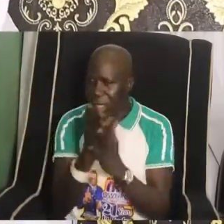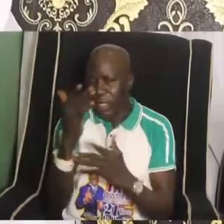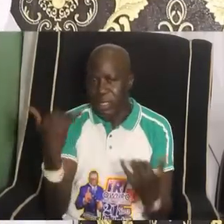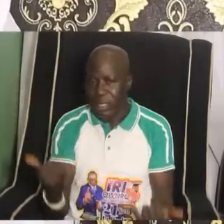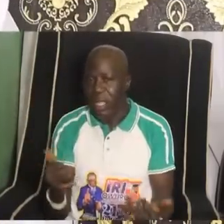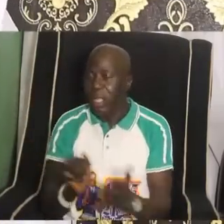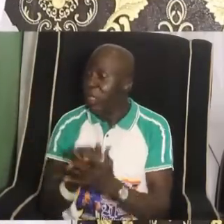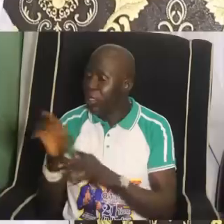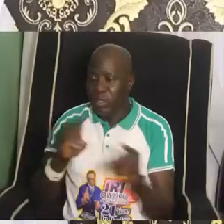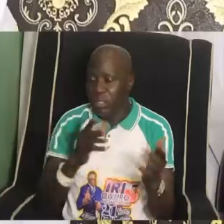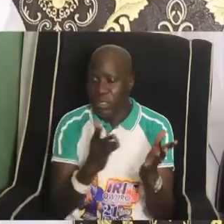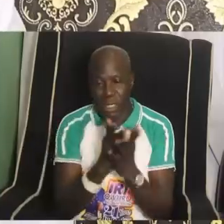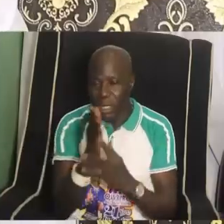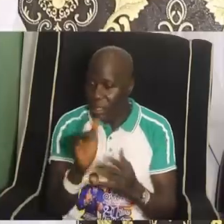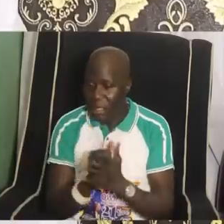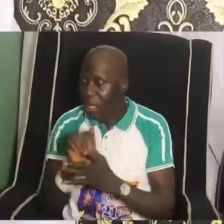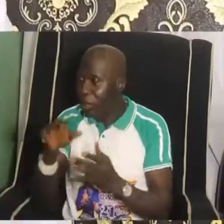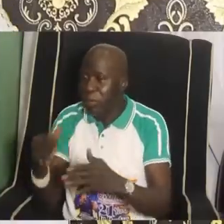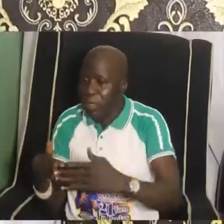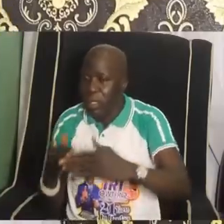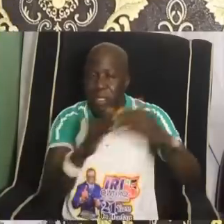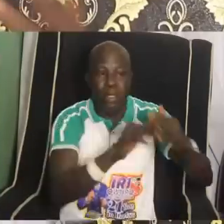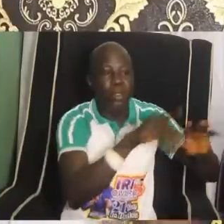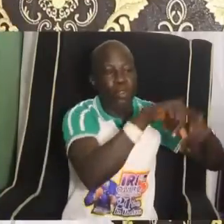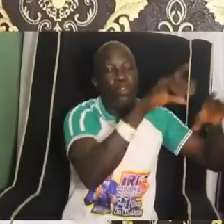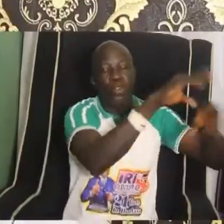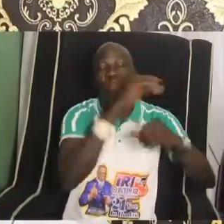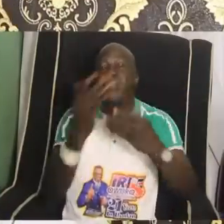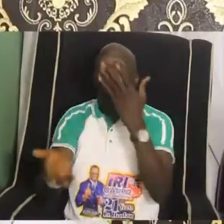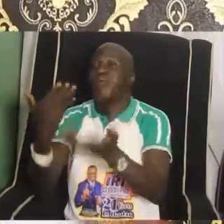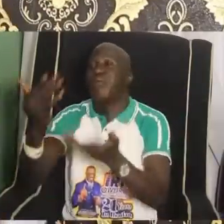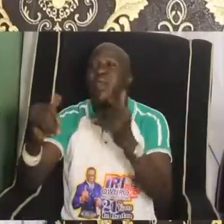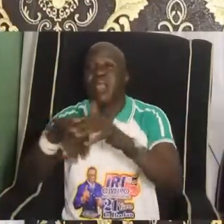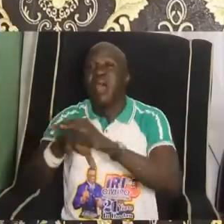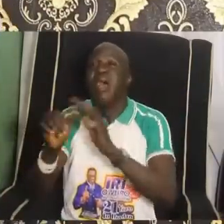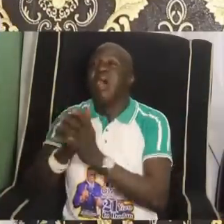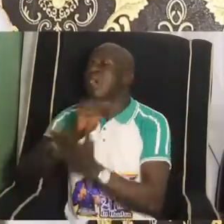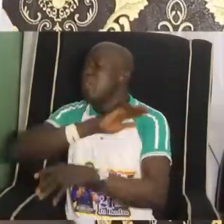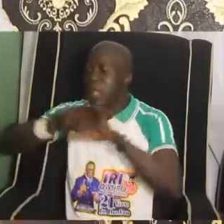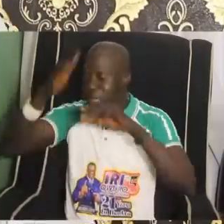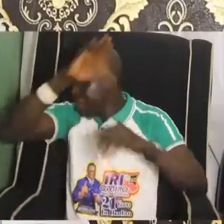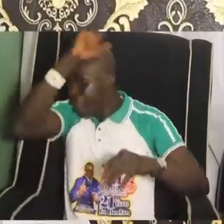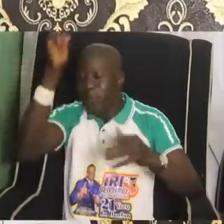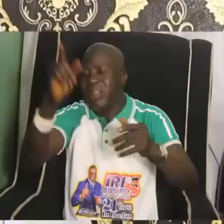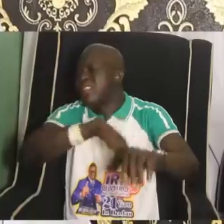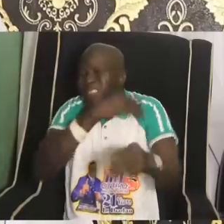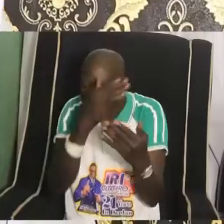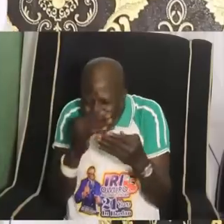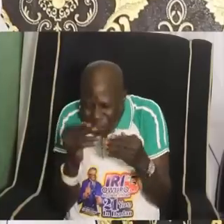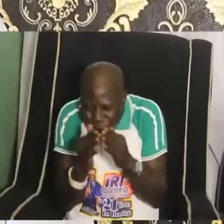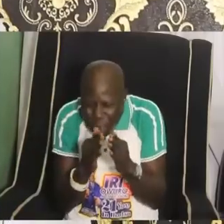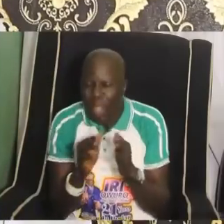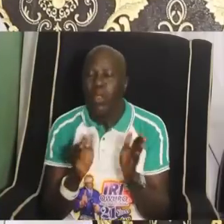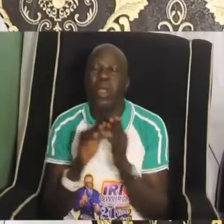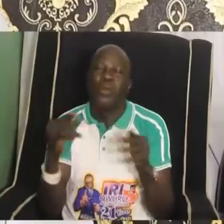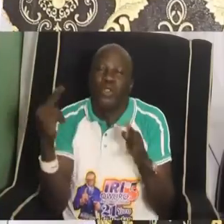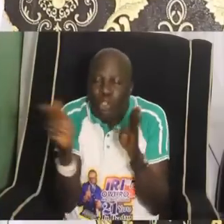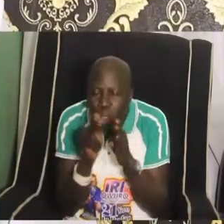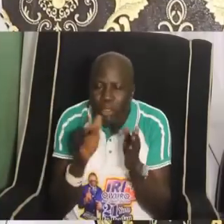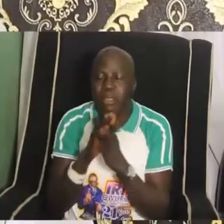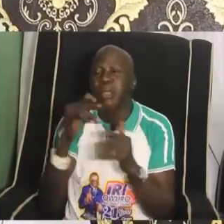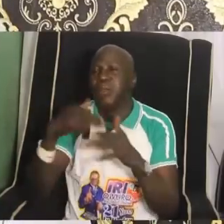ń ṣe lọ́wọ́lọ́wọ́. You are doing right now. That you need to continue to have fire. Just literally. Torí bẹ́ẹ̀ o lè pẹ́ bí. Because we go